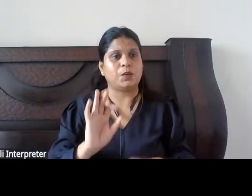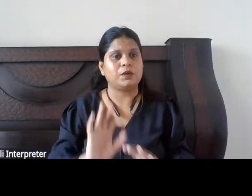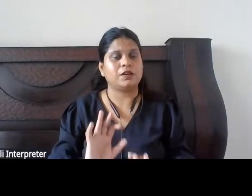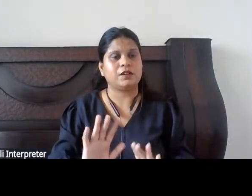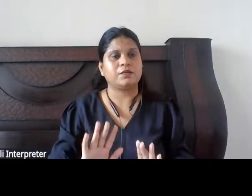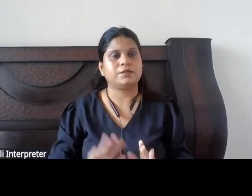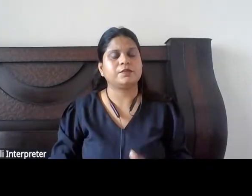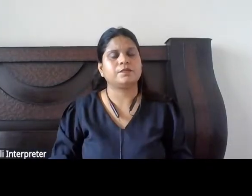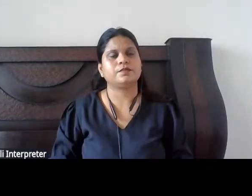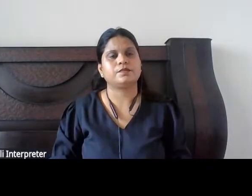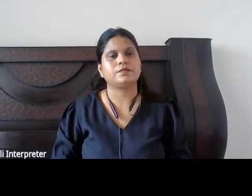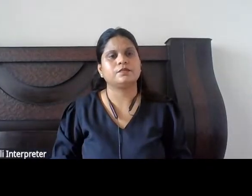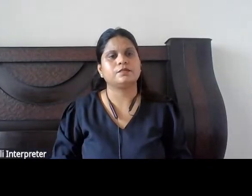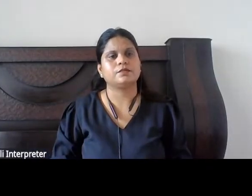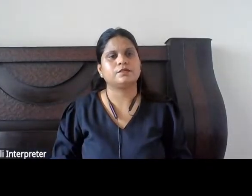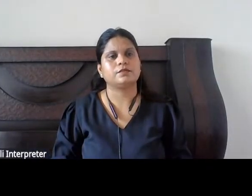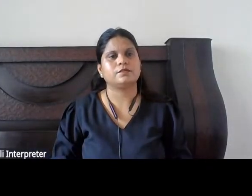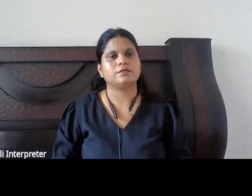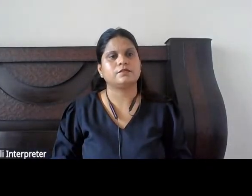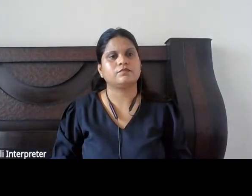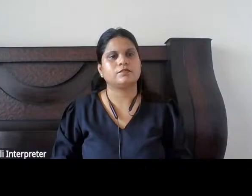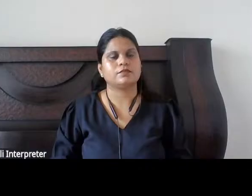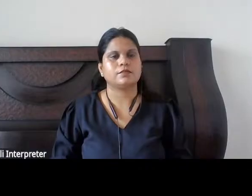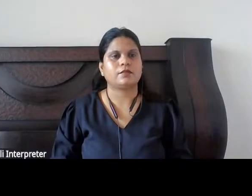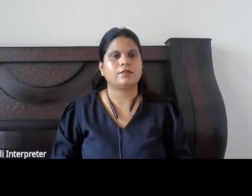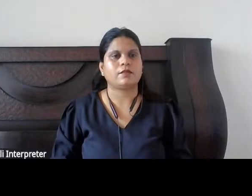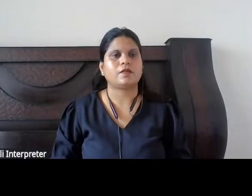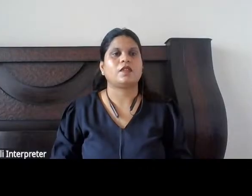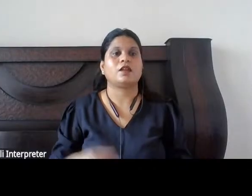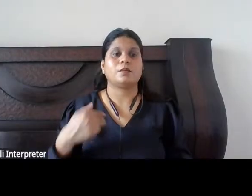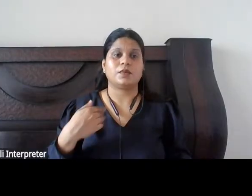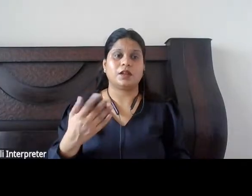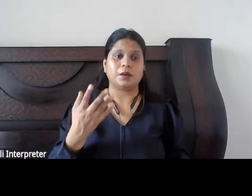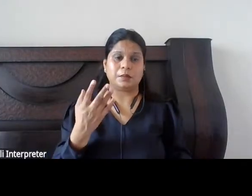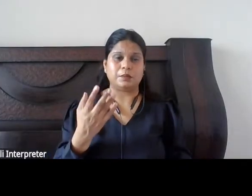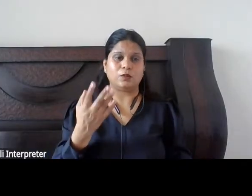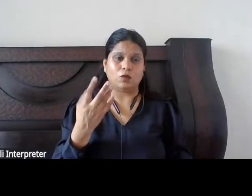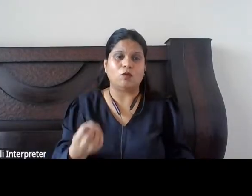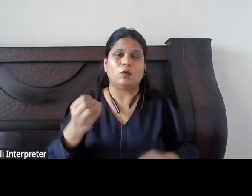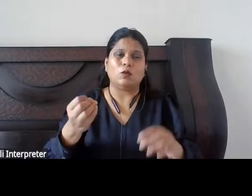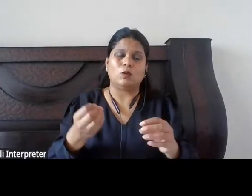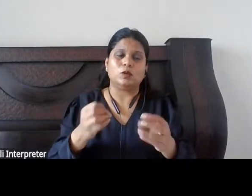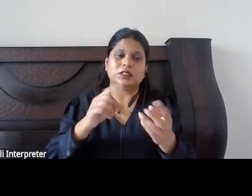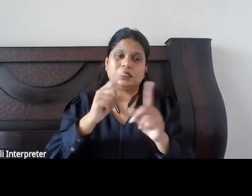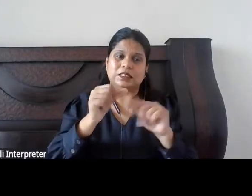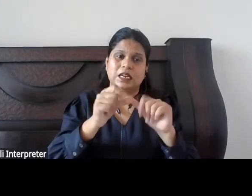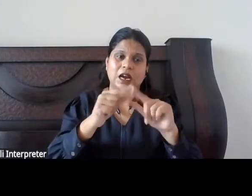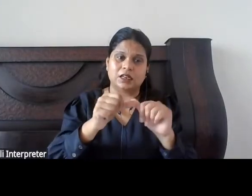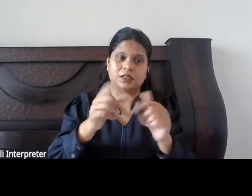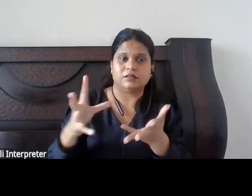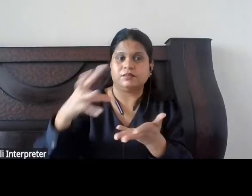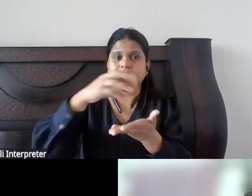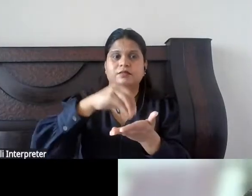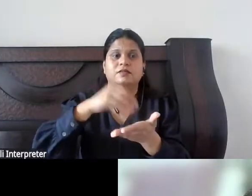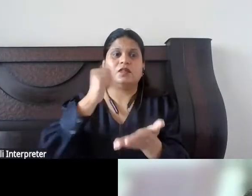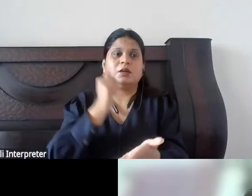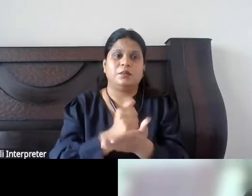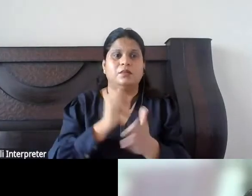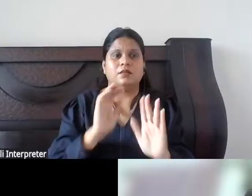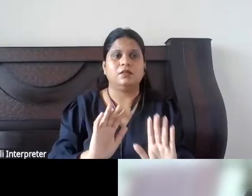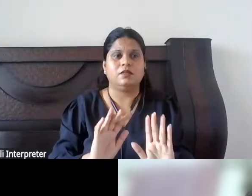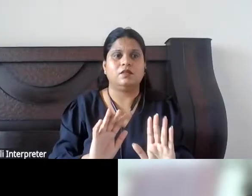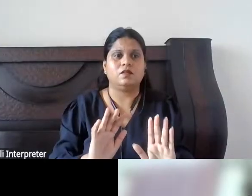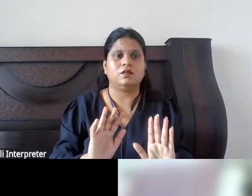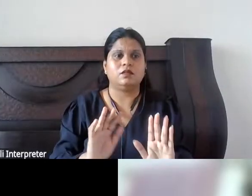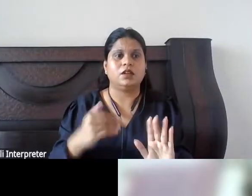that is where we will be able to get more numbers, because it is up to us. Like we